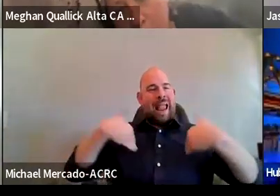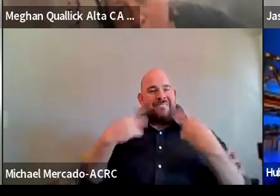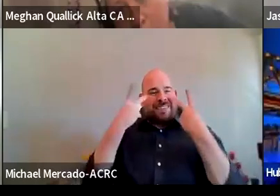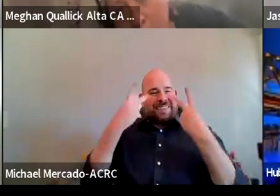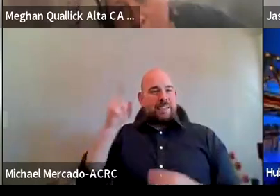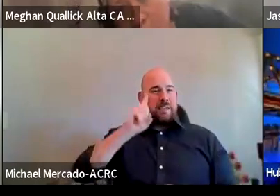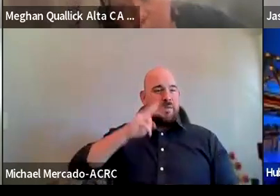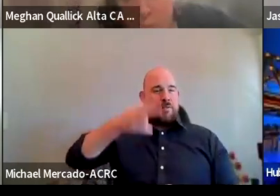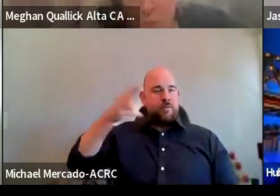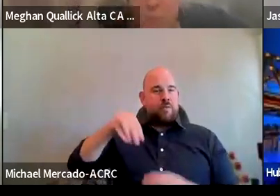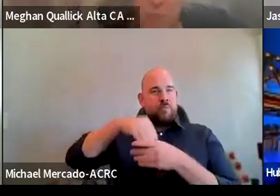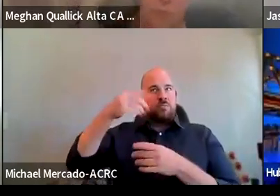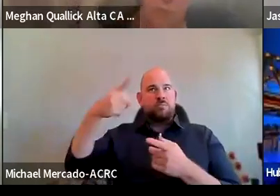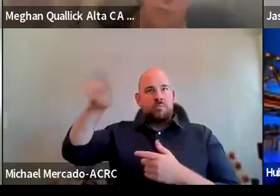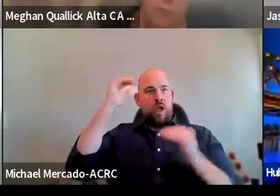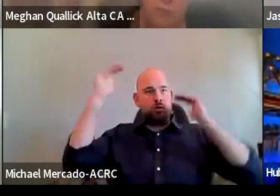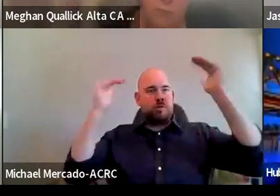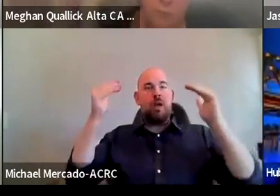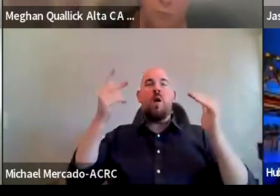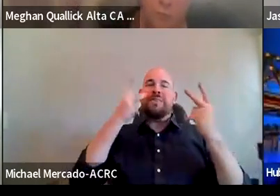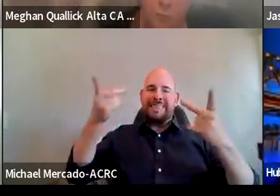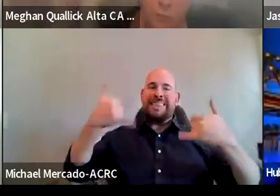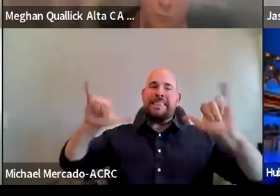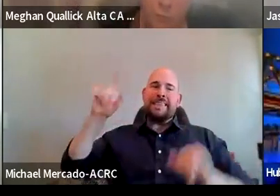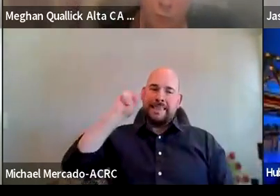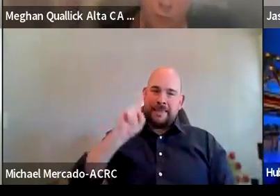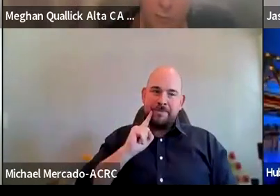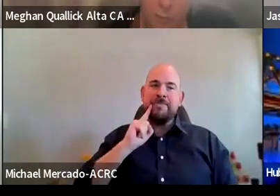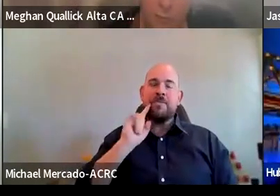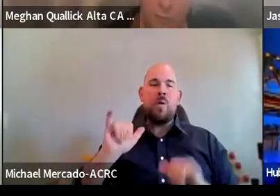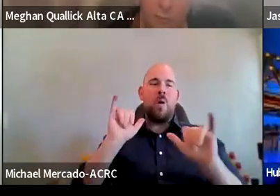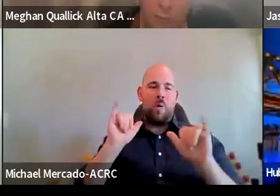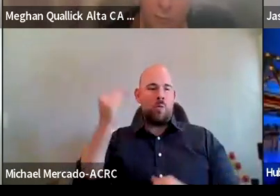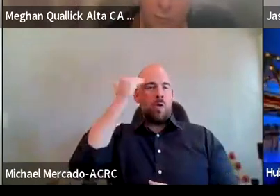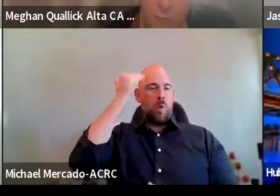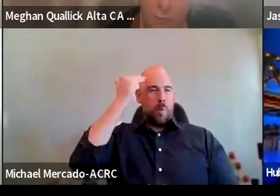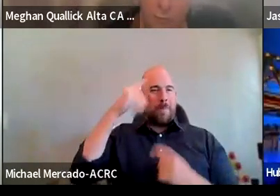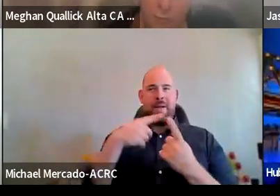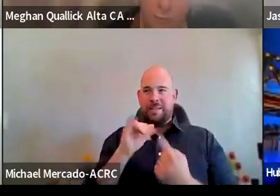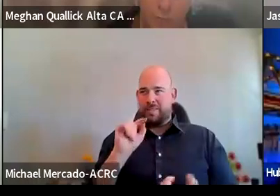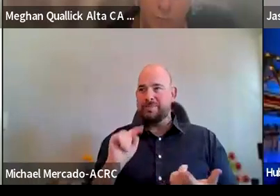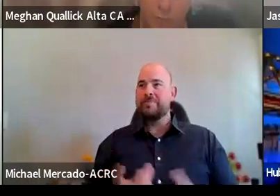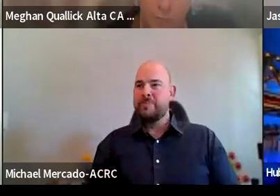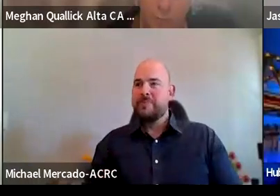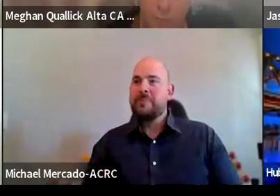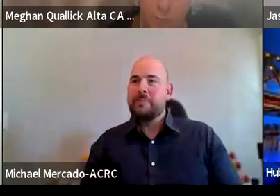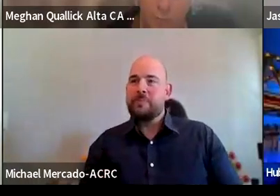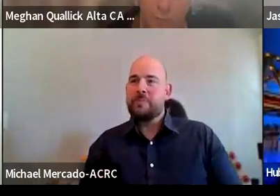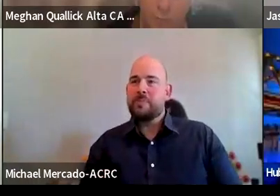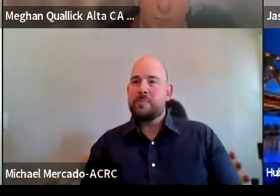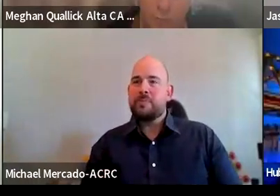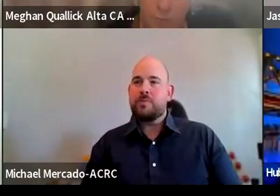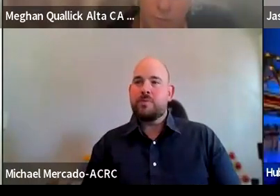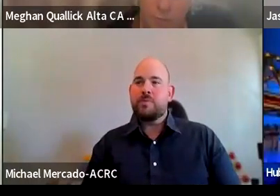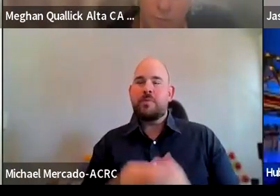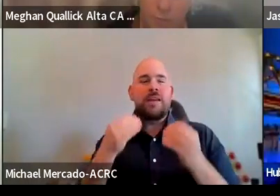and become hearing, which is why it's important for them to see deaf adults out in the world and see that they are still deaf and